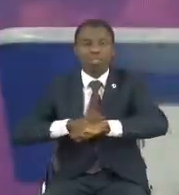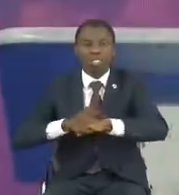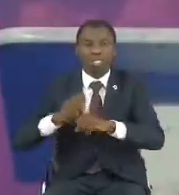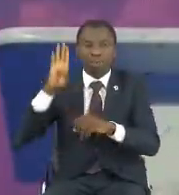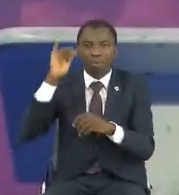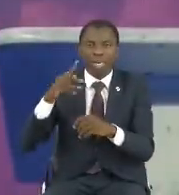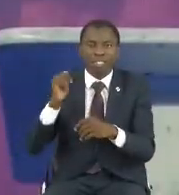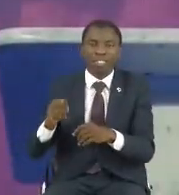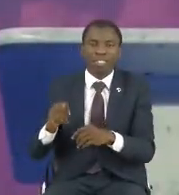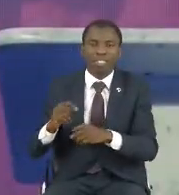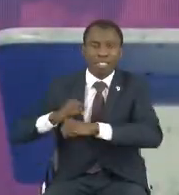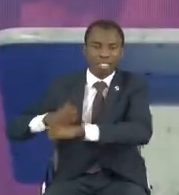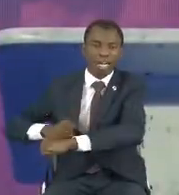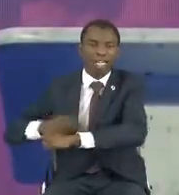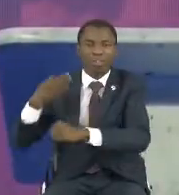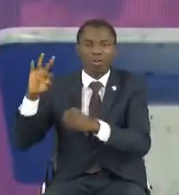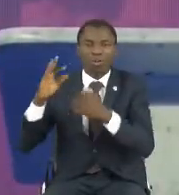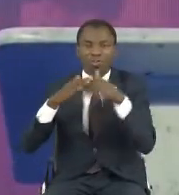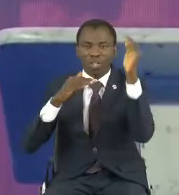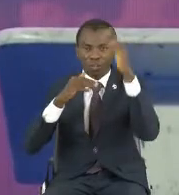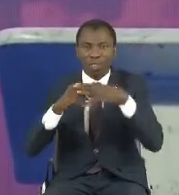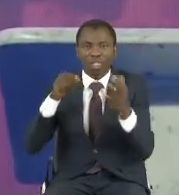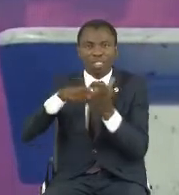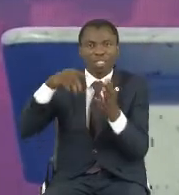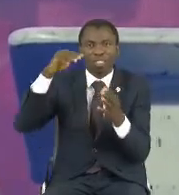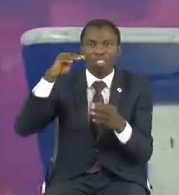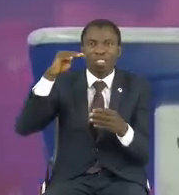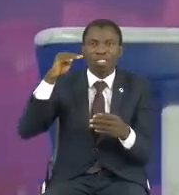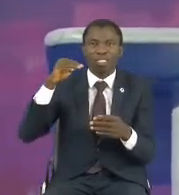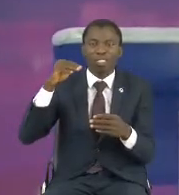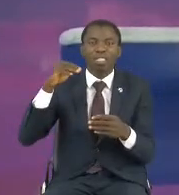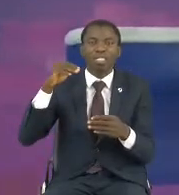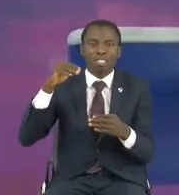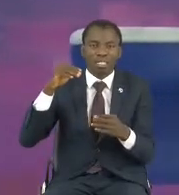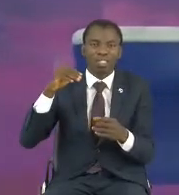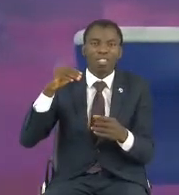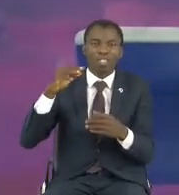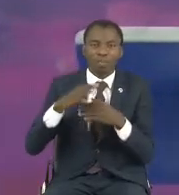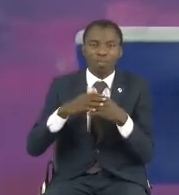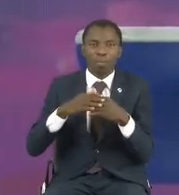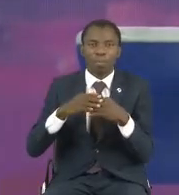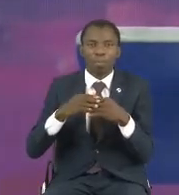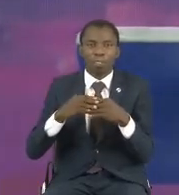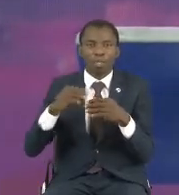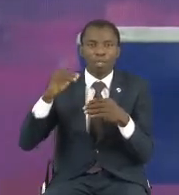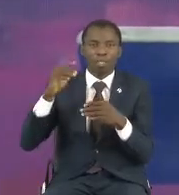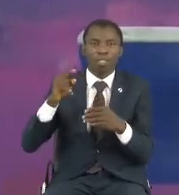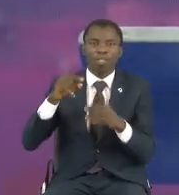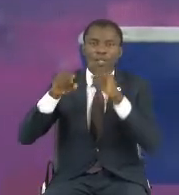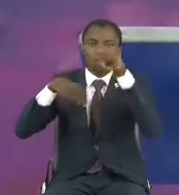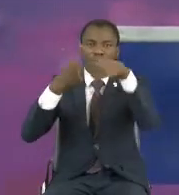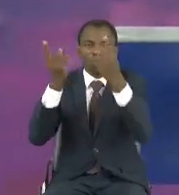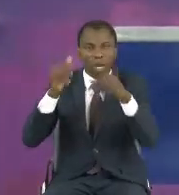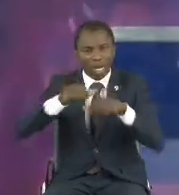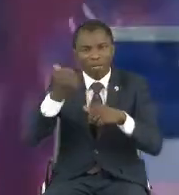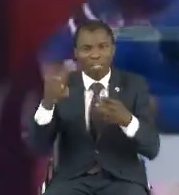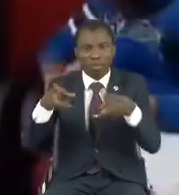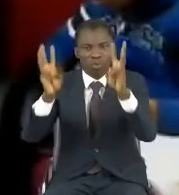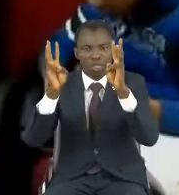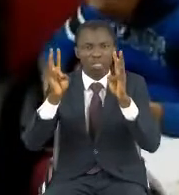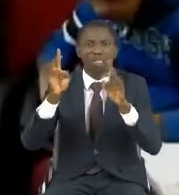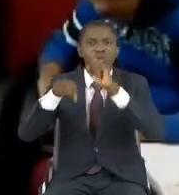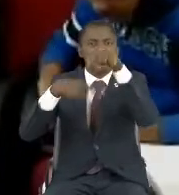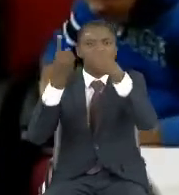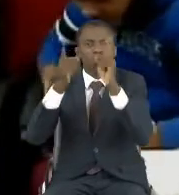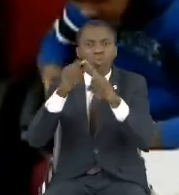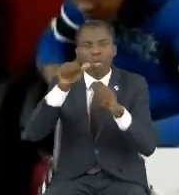This woman is protected by the bodyguard of heaven. Go another way. Go to another place. They'll